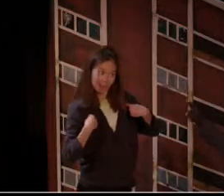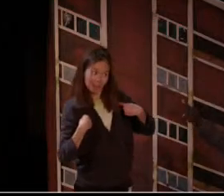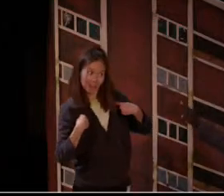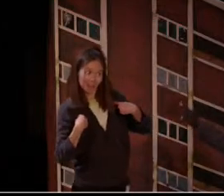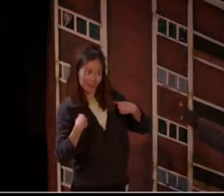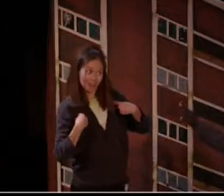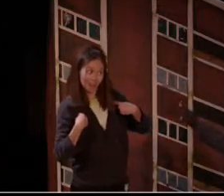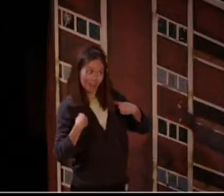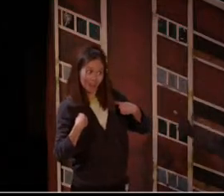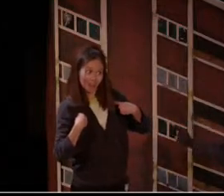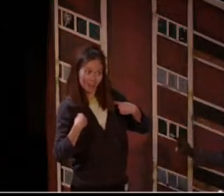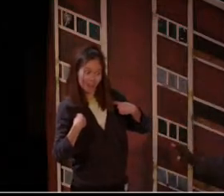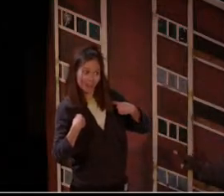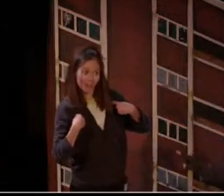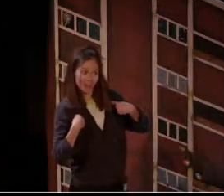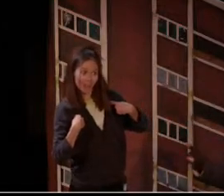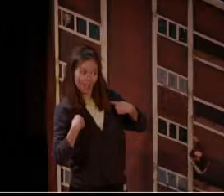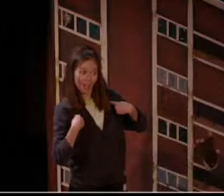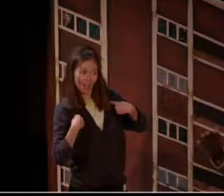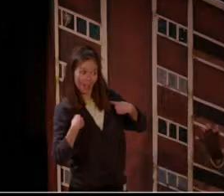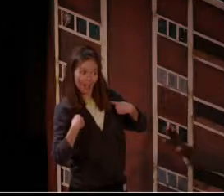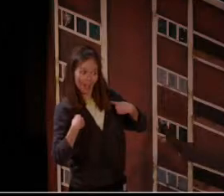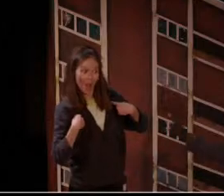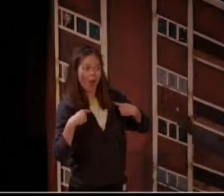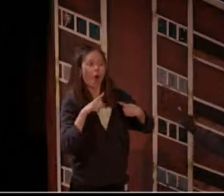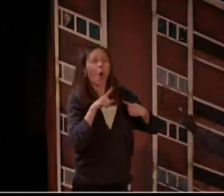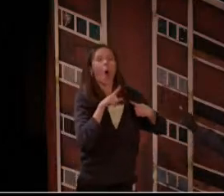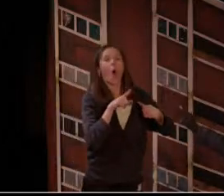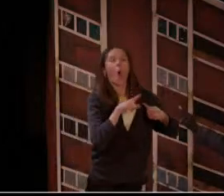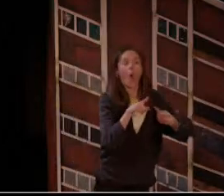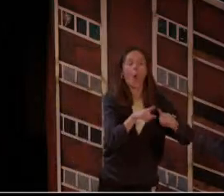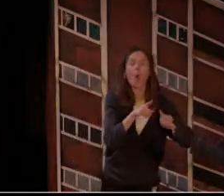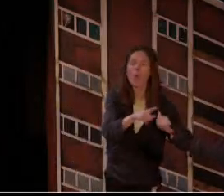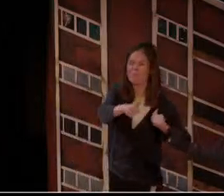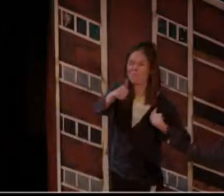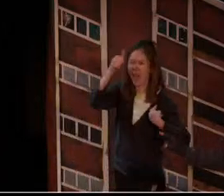yeah. If they are anywhere,